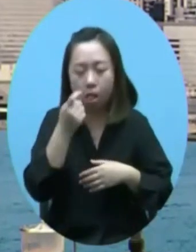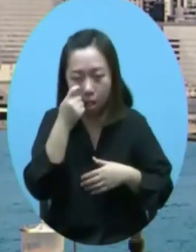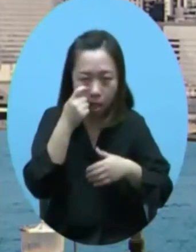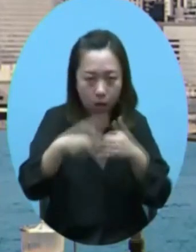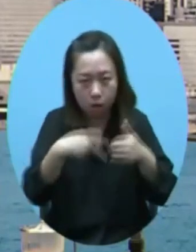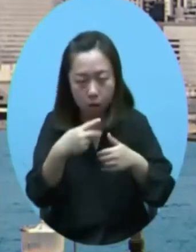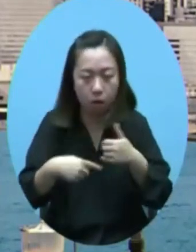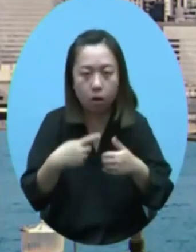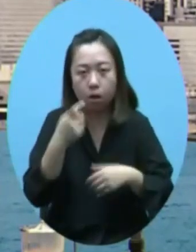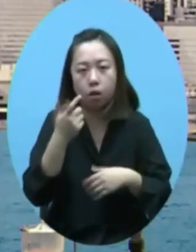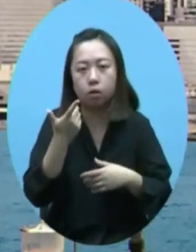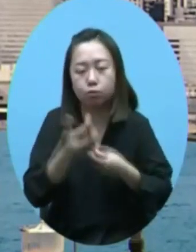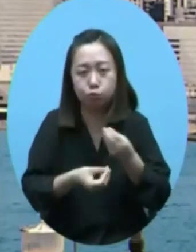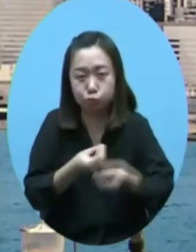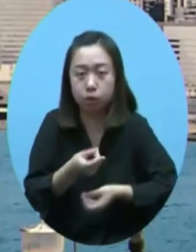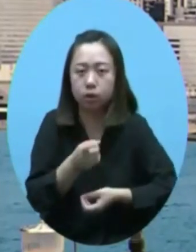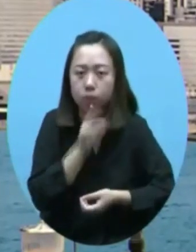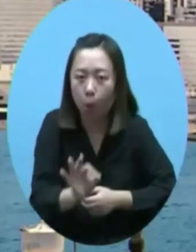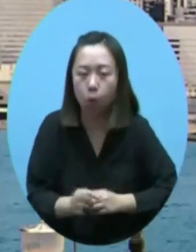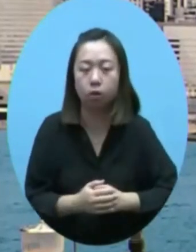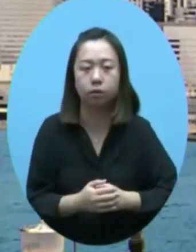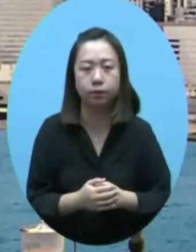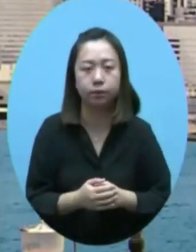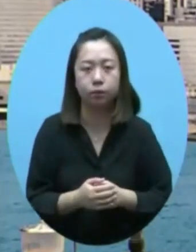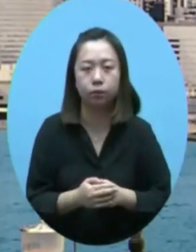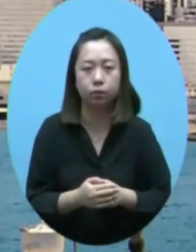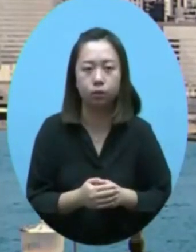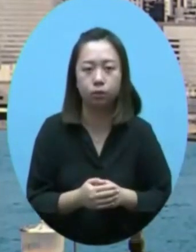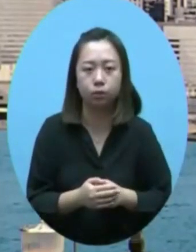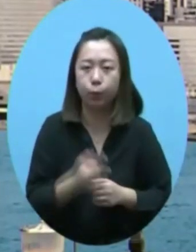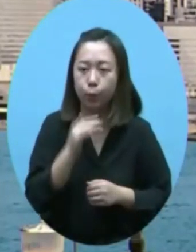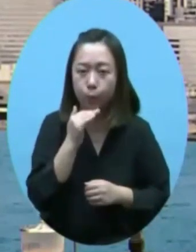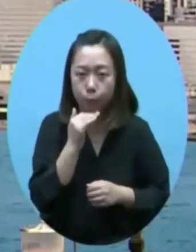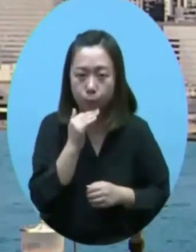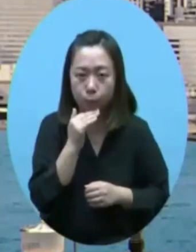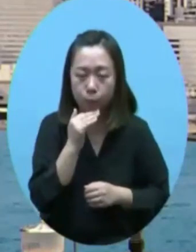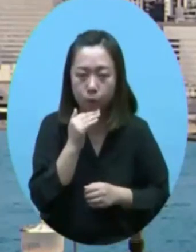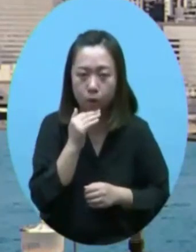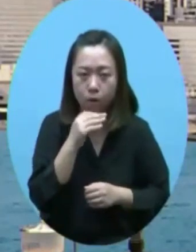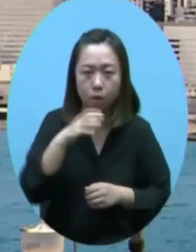is to see if we can detect any asymptomatic cases and their transmission.